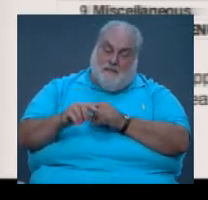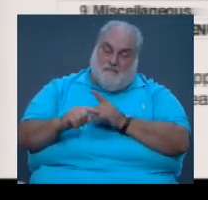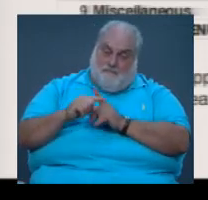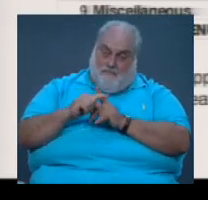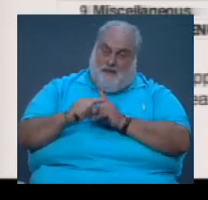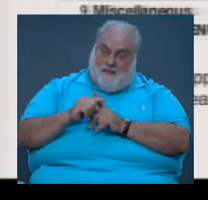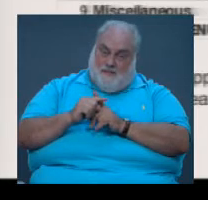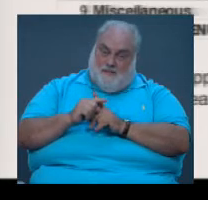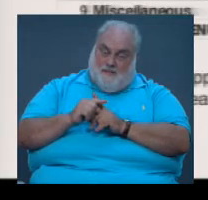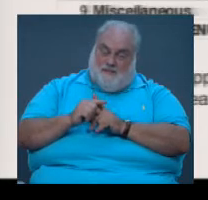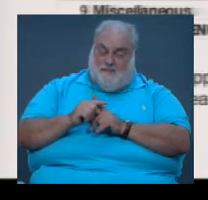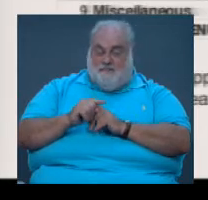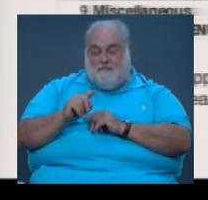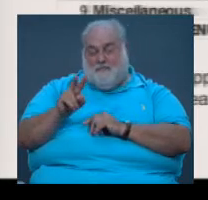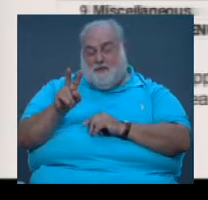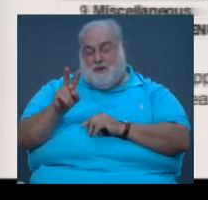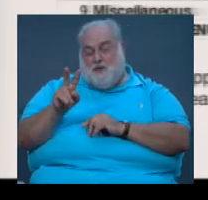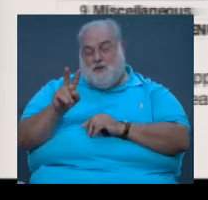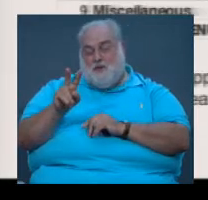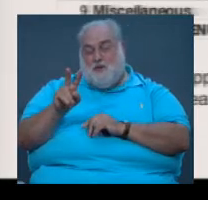is